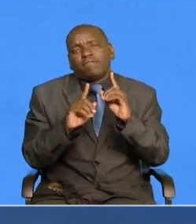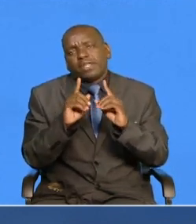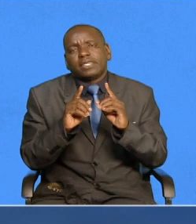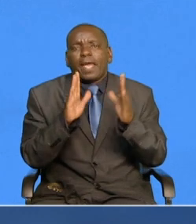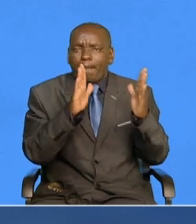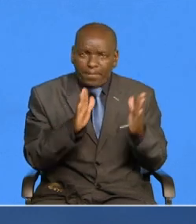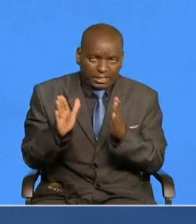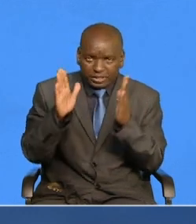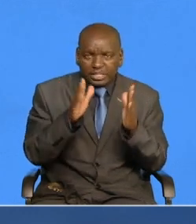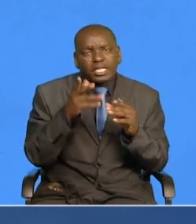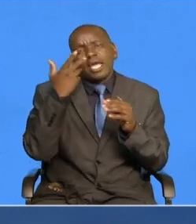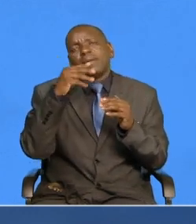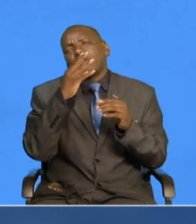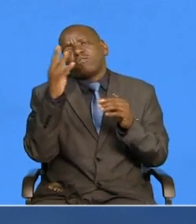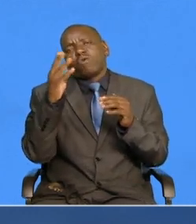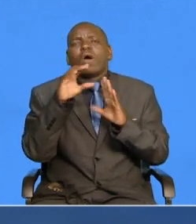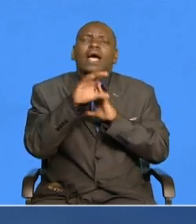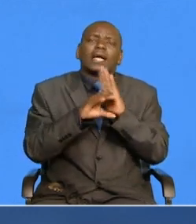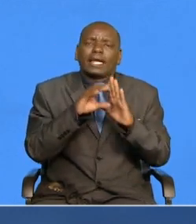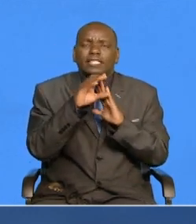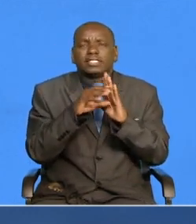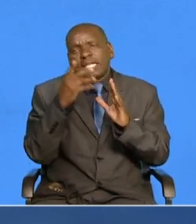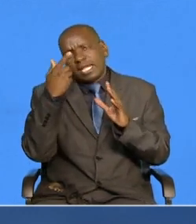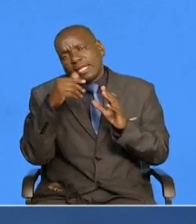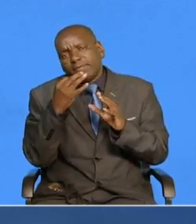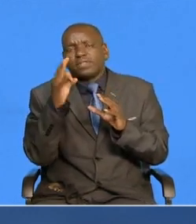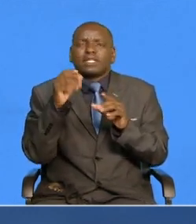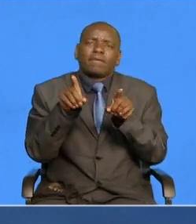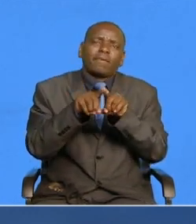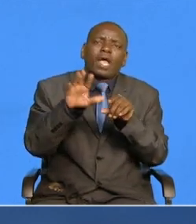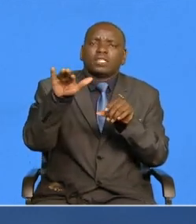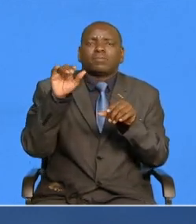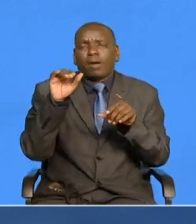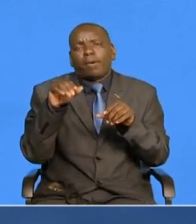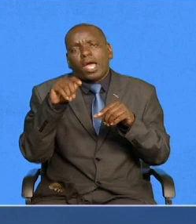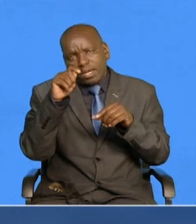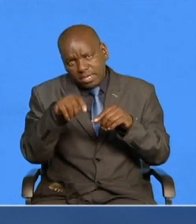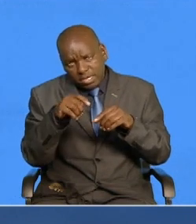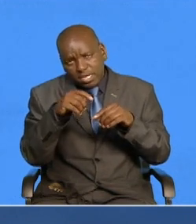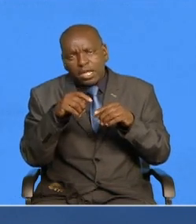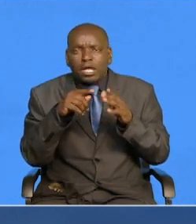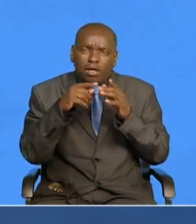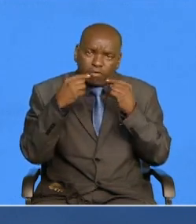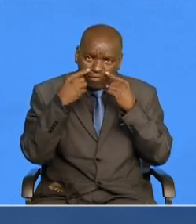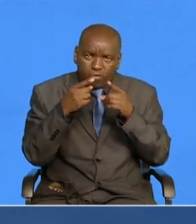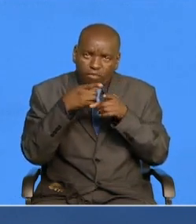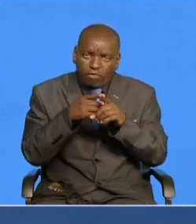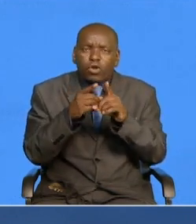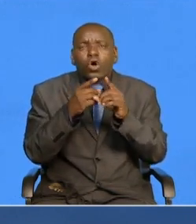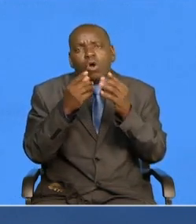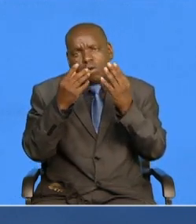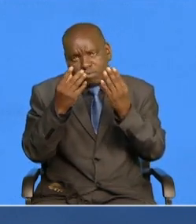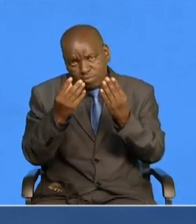measures. Number 4, countries in situational level 3, like ourselves, can also consider